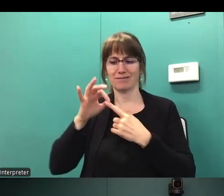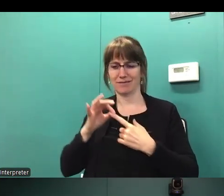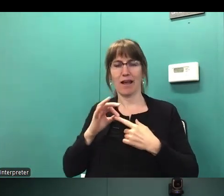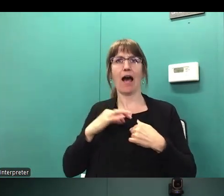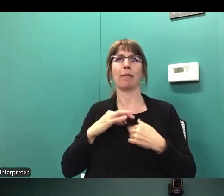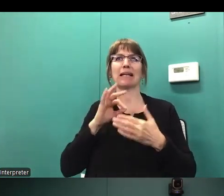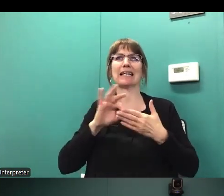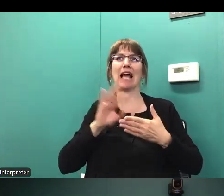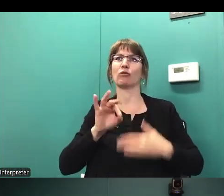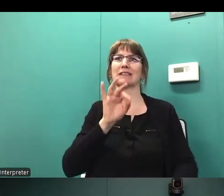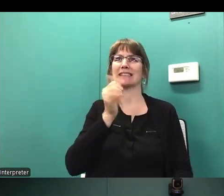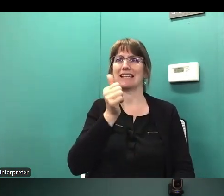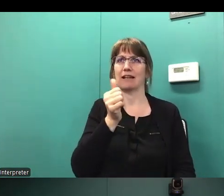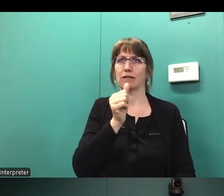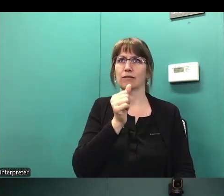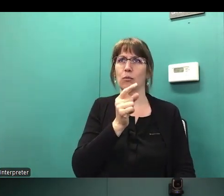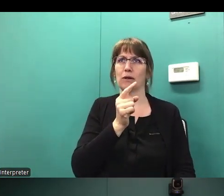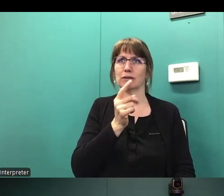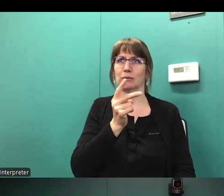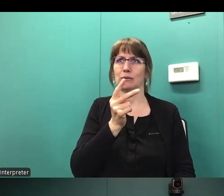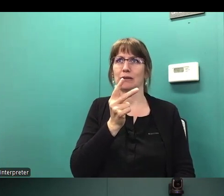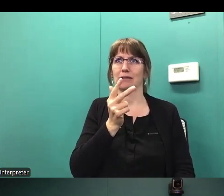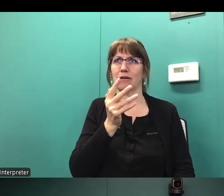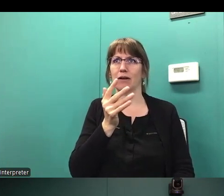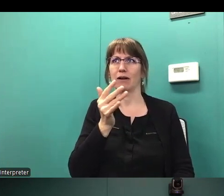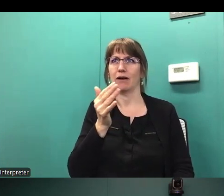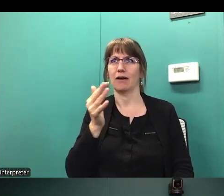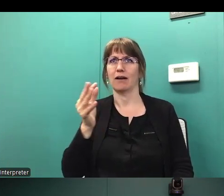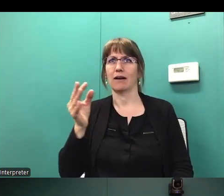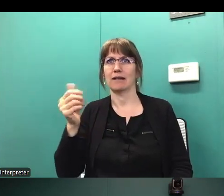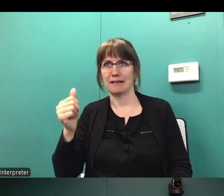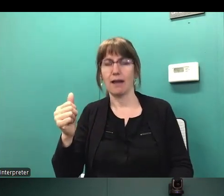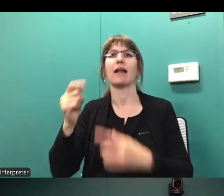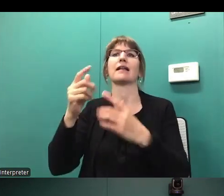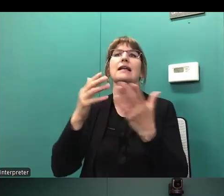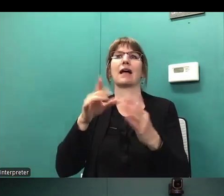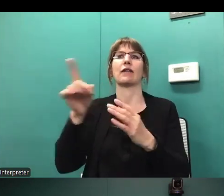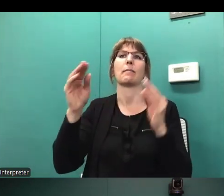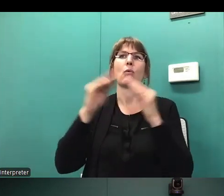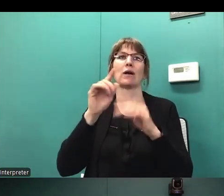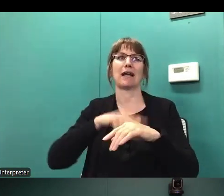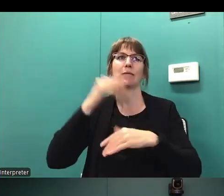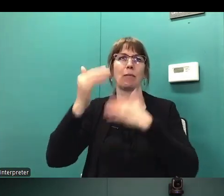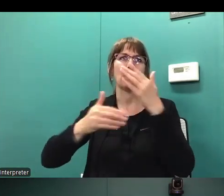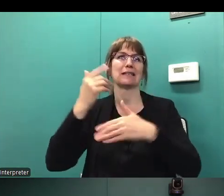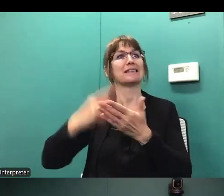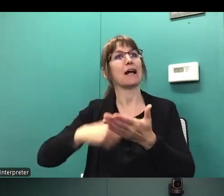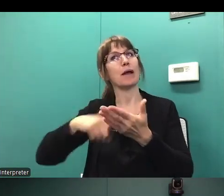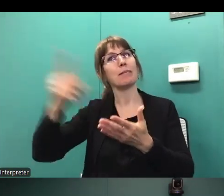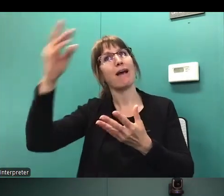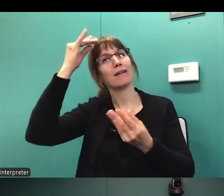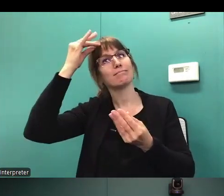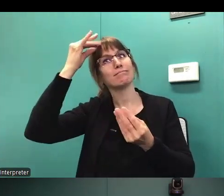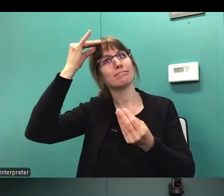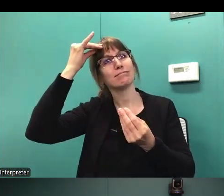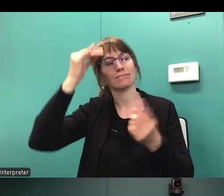10 and give them even more time to process That's it. awesome. Because sometimes it's just that processing. So